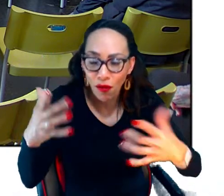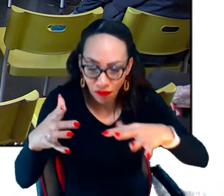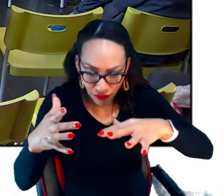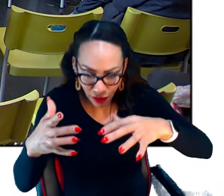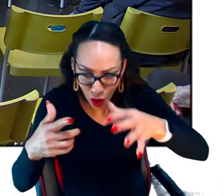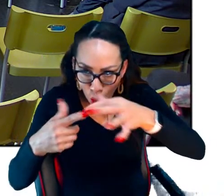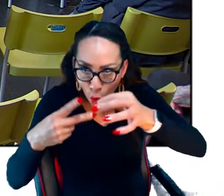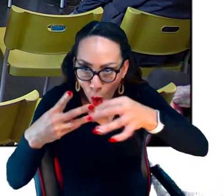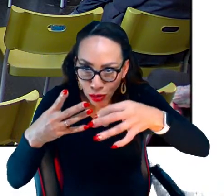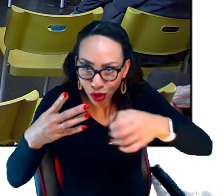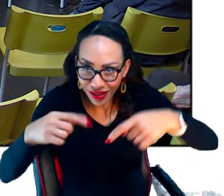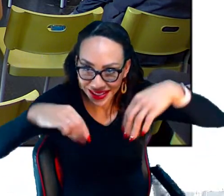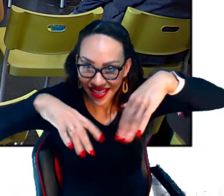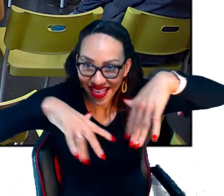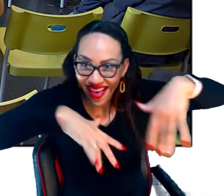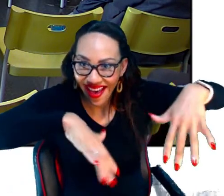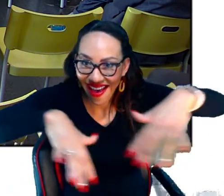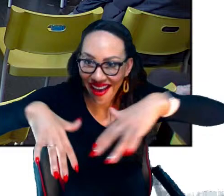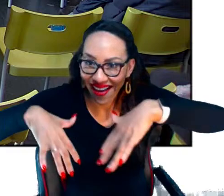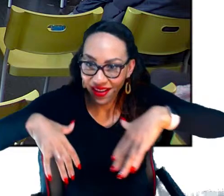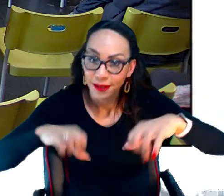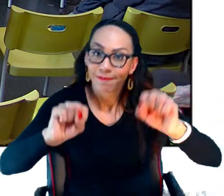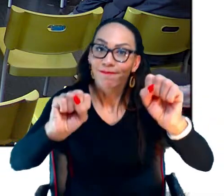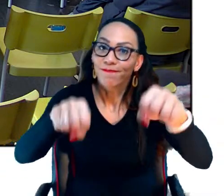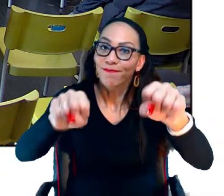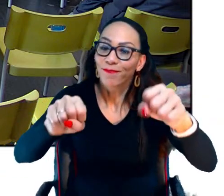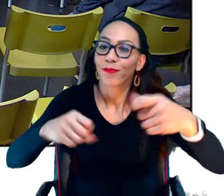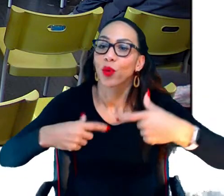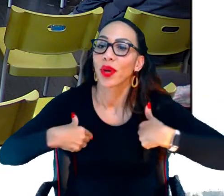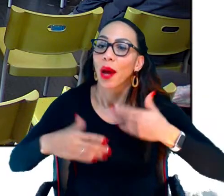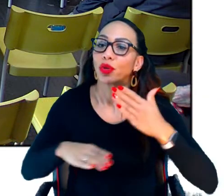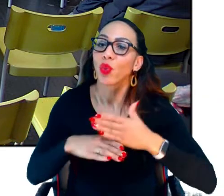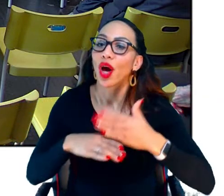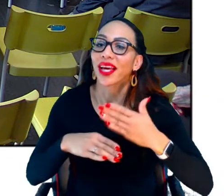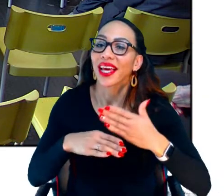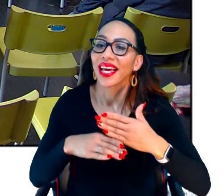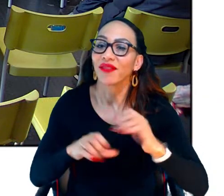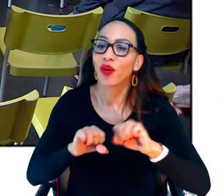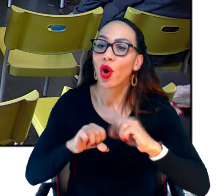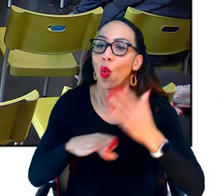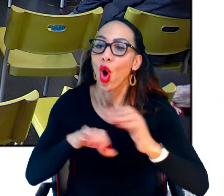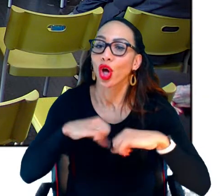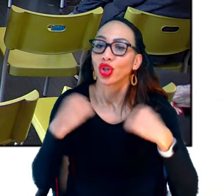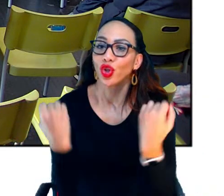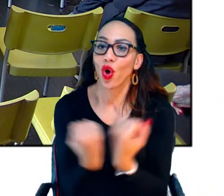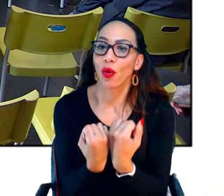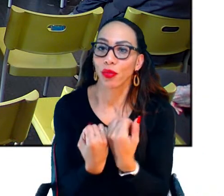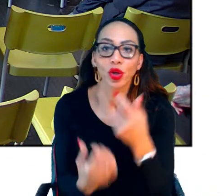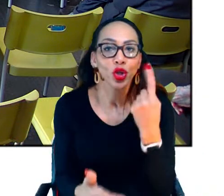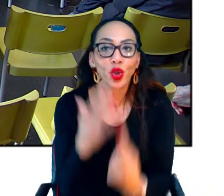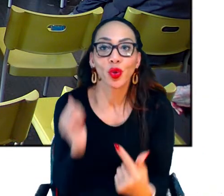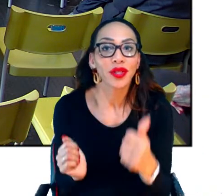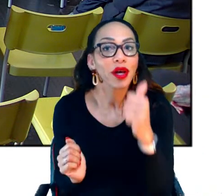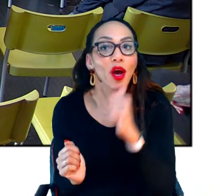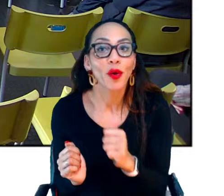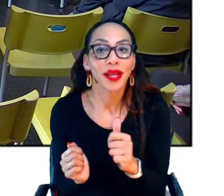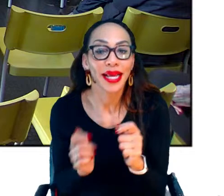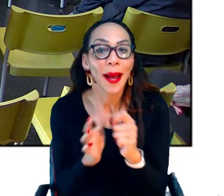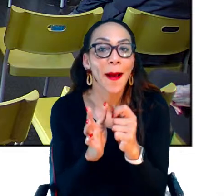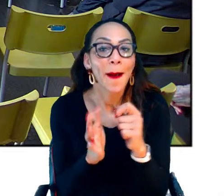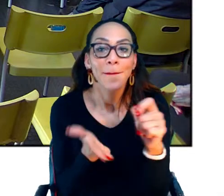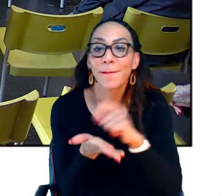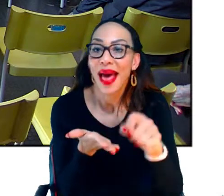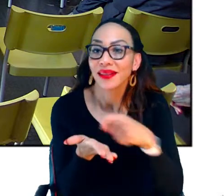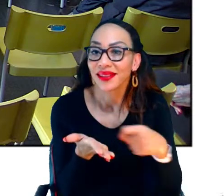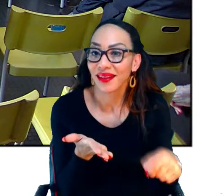remote workshops, I was just working with a piece of A4 paper and pencils and pens and things like that, and it was amazing over this period of